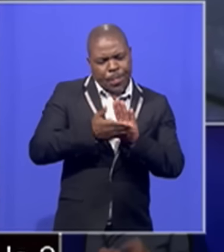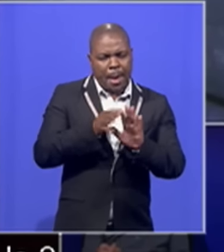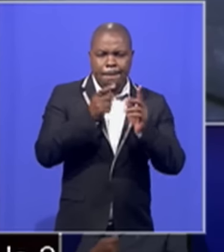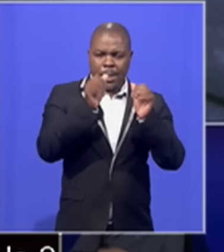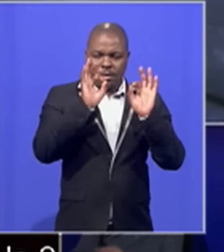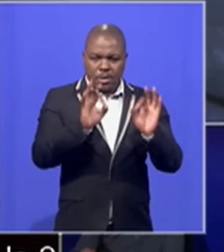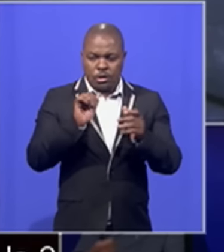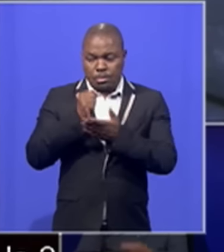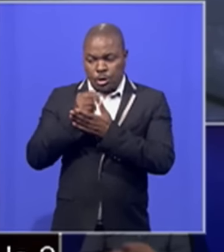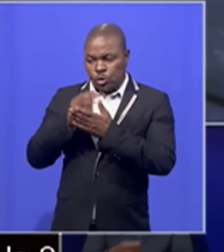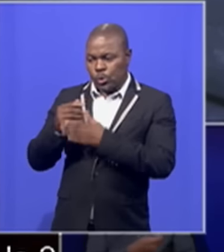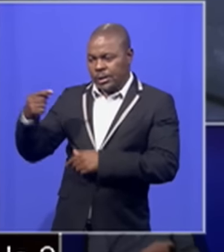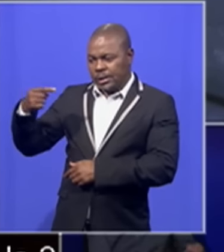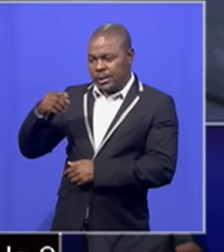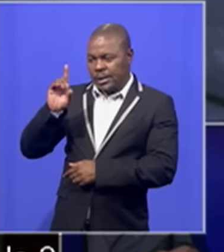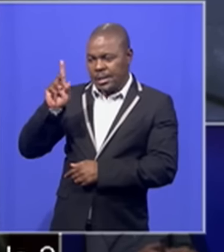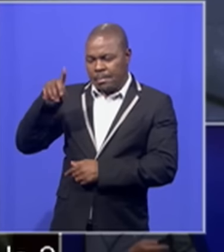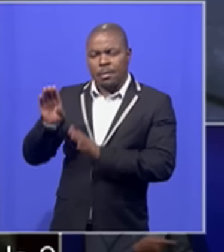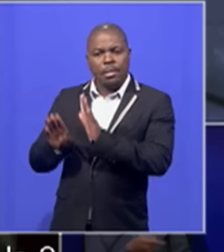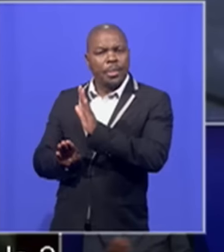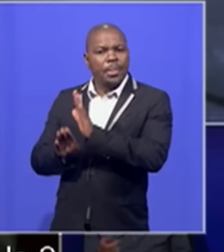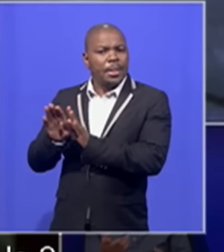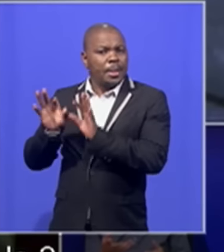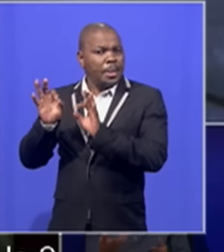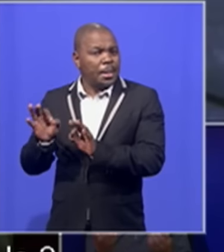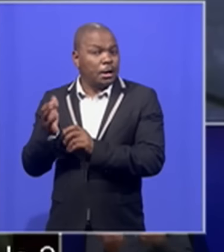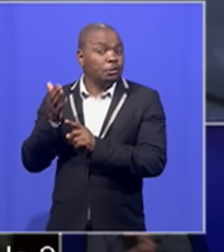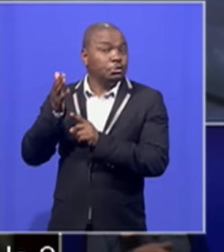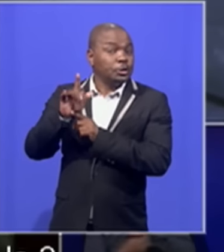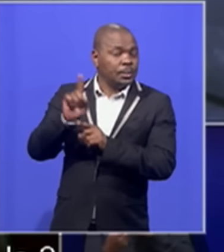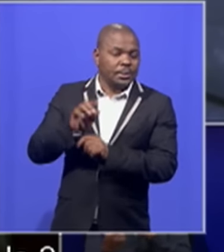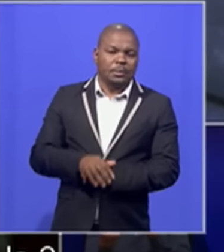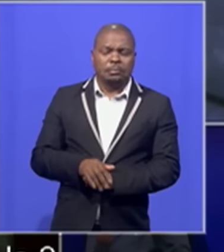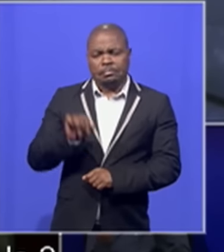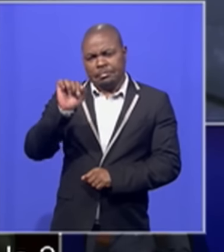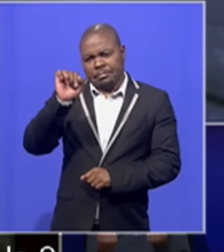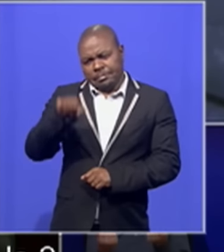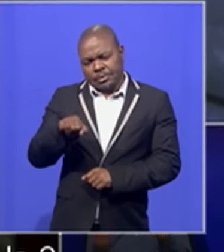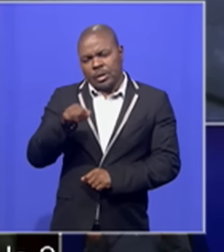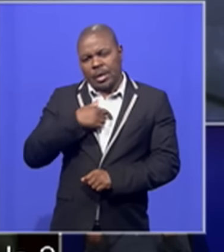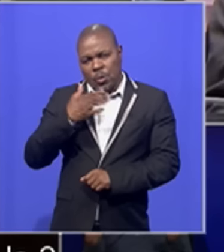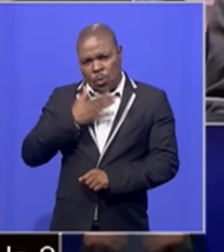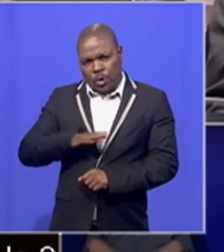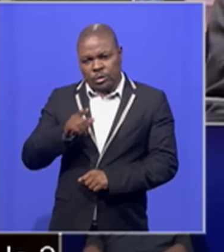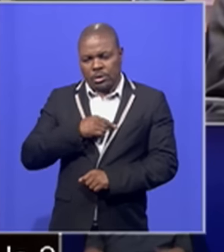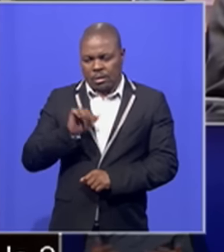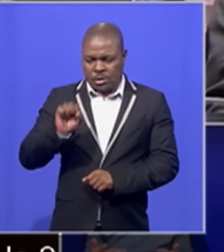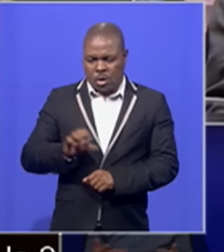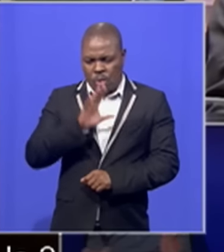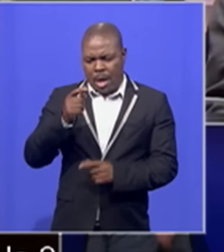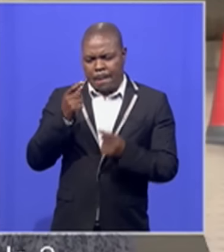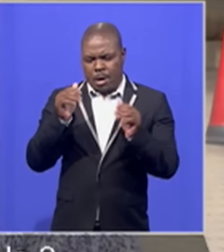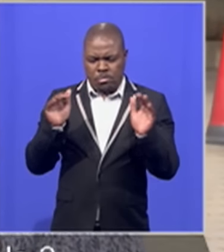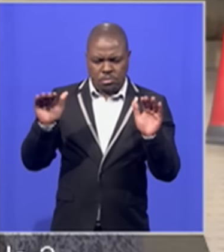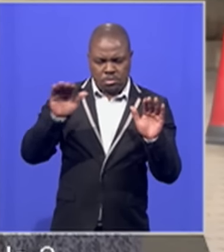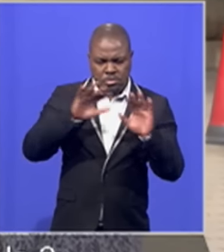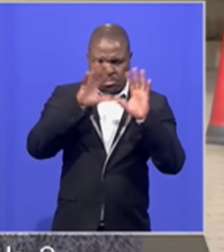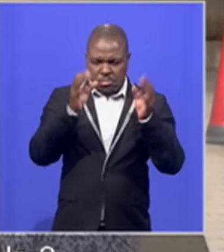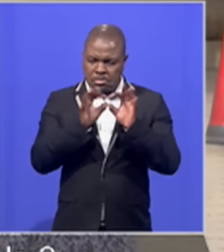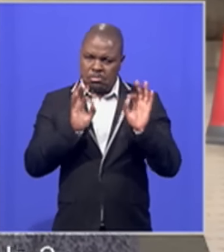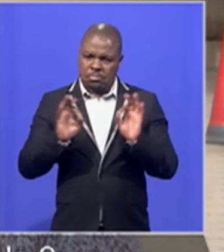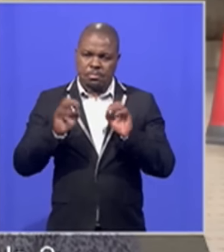gore GDP ya tsepama, ebile ke sesupo sa gore e ikaeletse go tsepamisa matlole a yona. There's a number